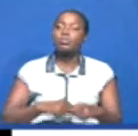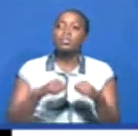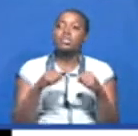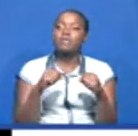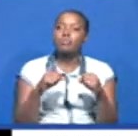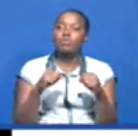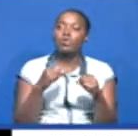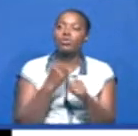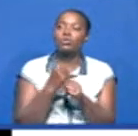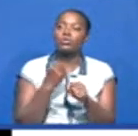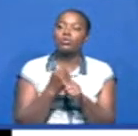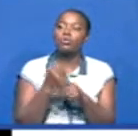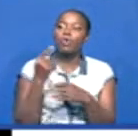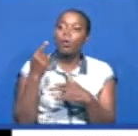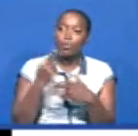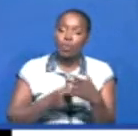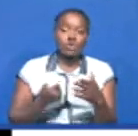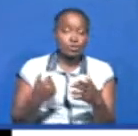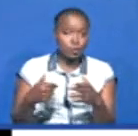do what we are doing.